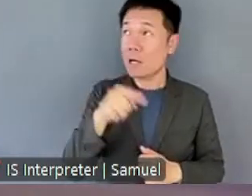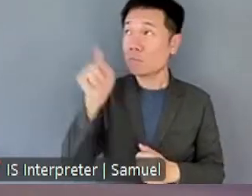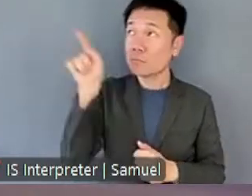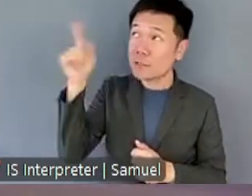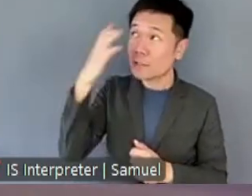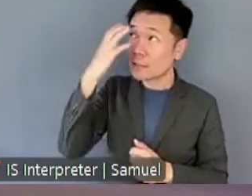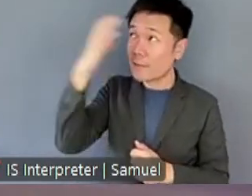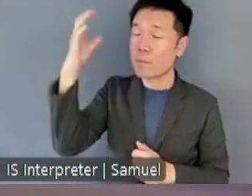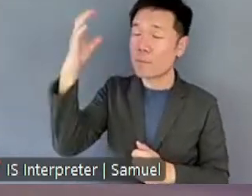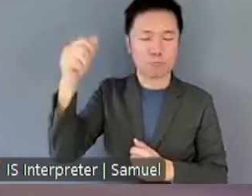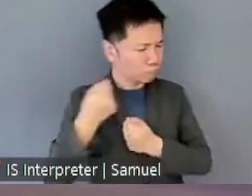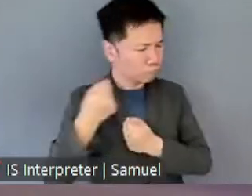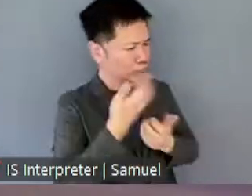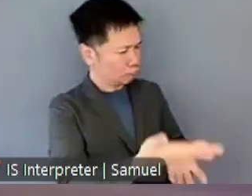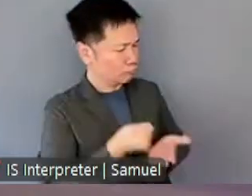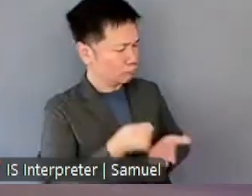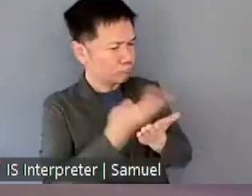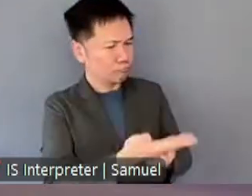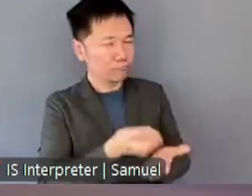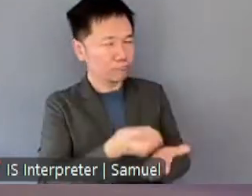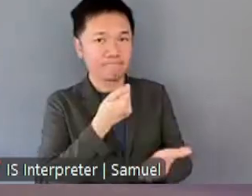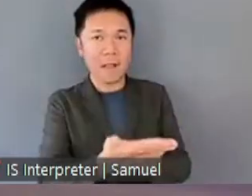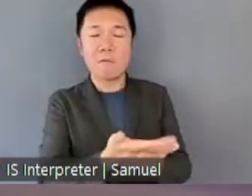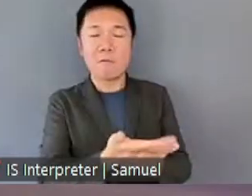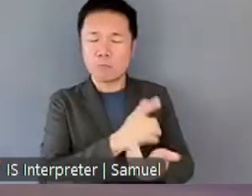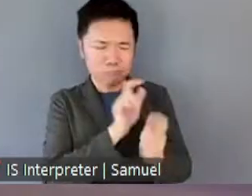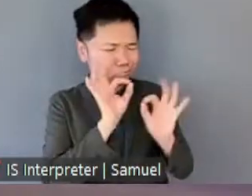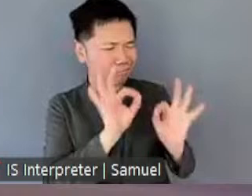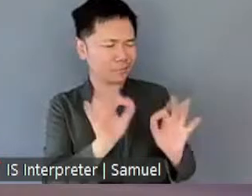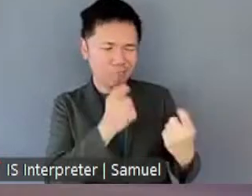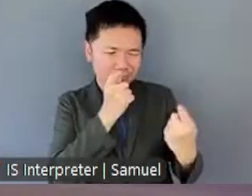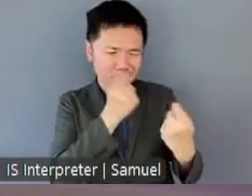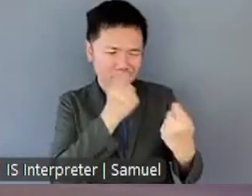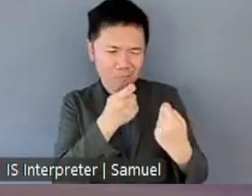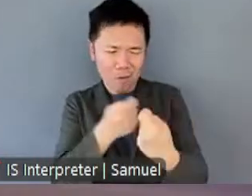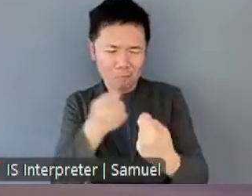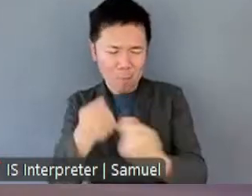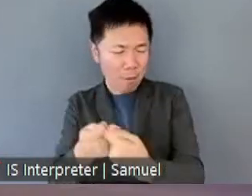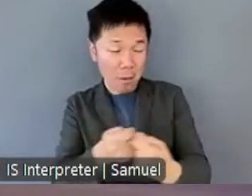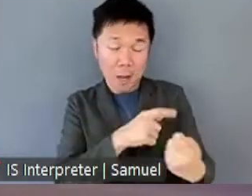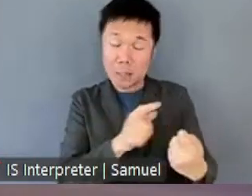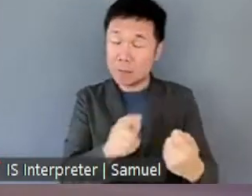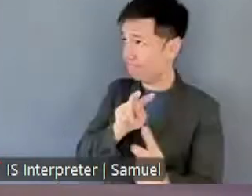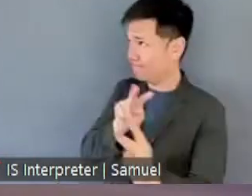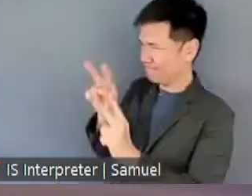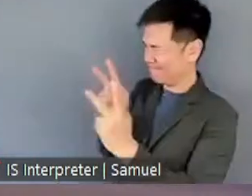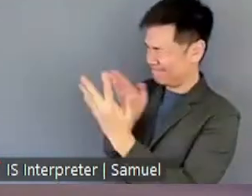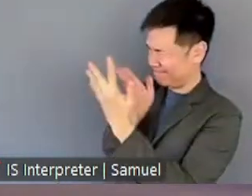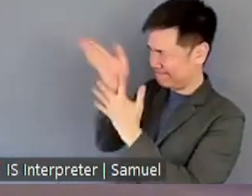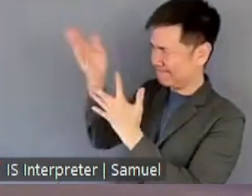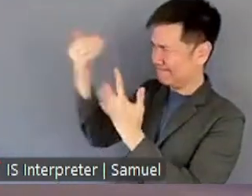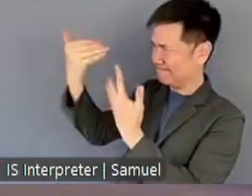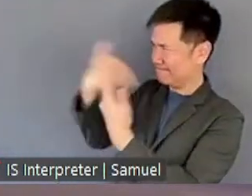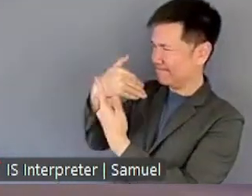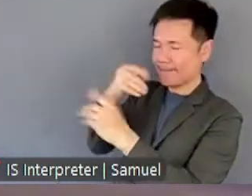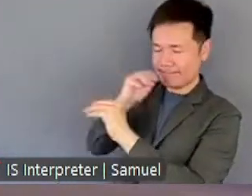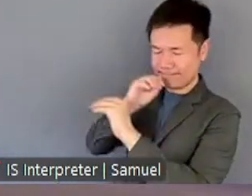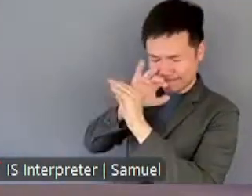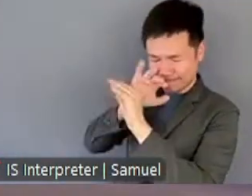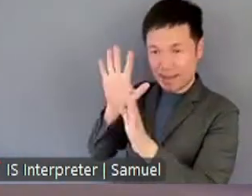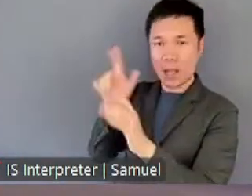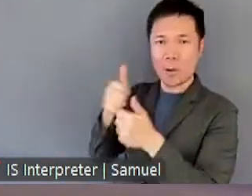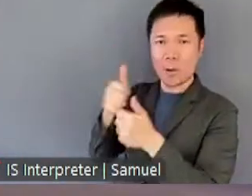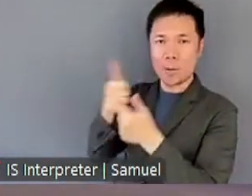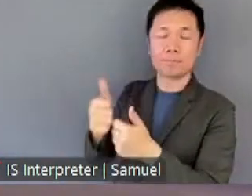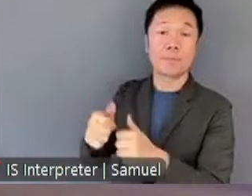delivery, significantly enhancing both accessibility and transparency. The Department of Information and Communications Technology